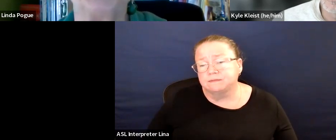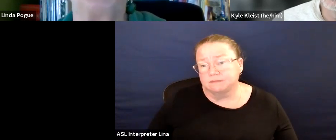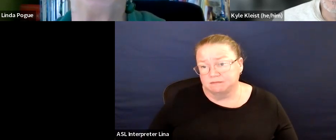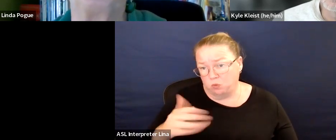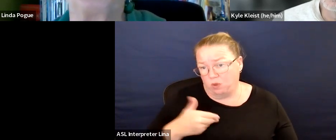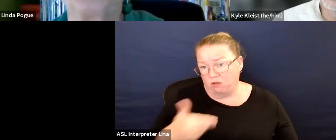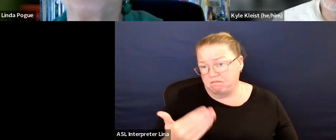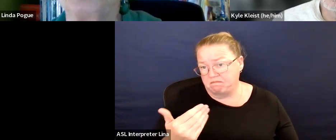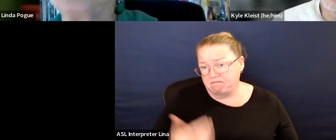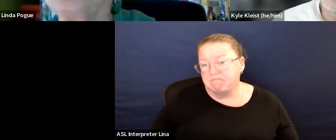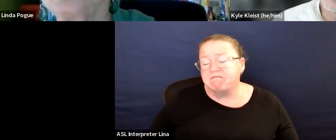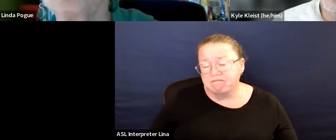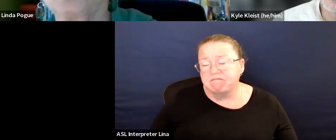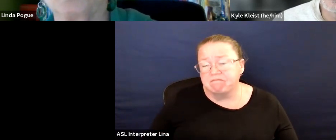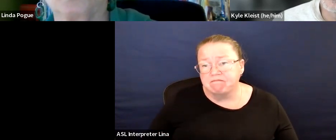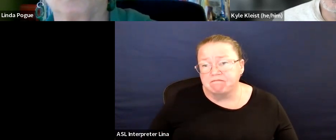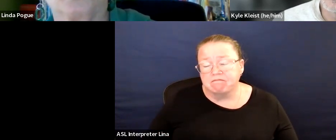welcome. Yeah.